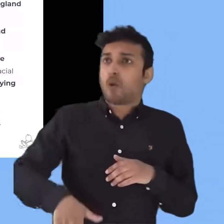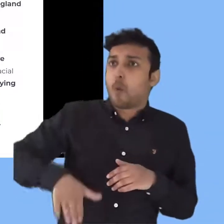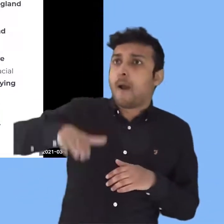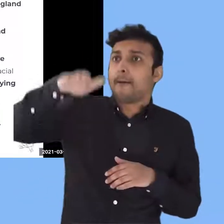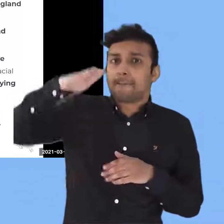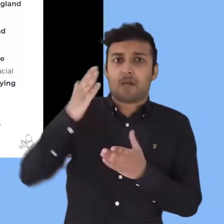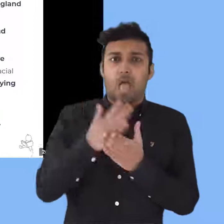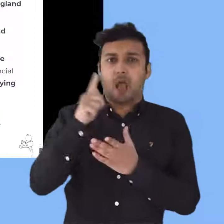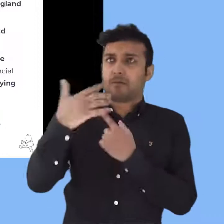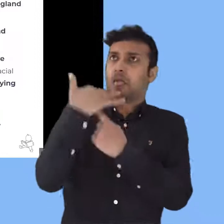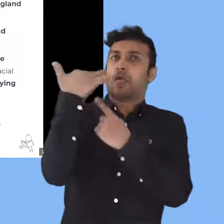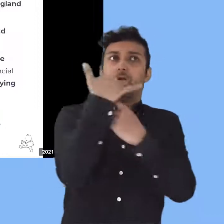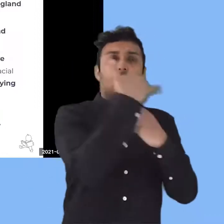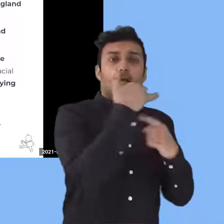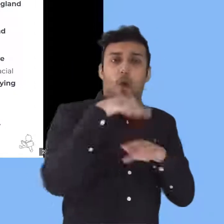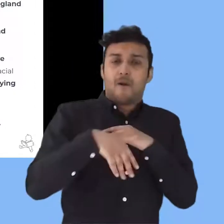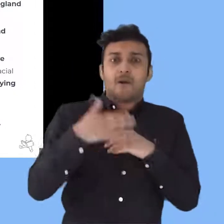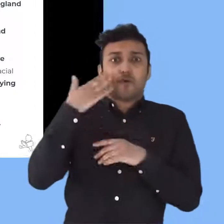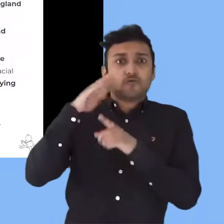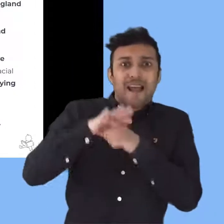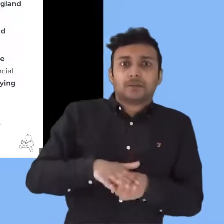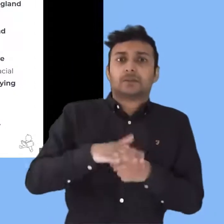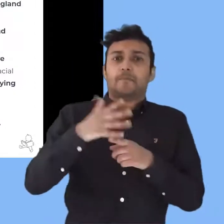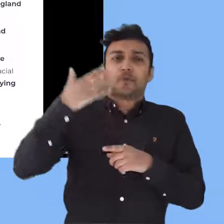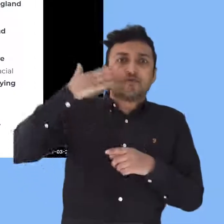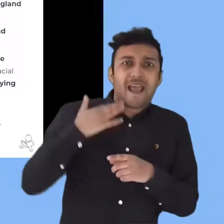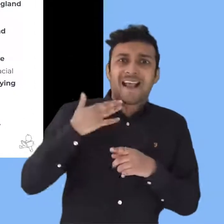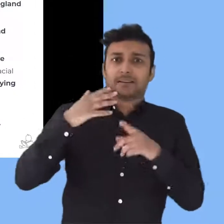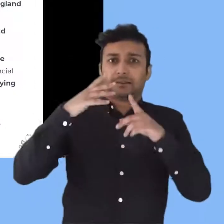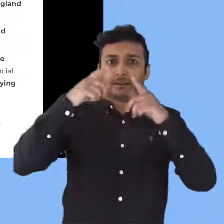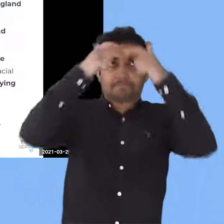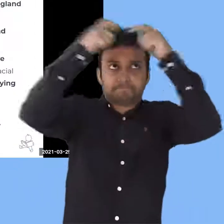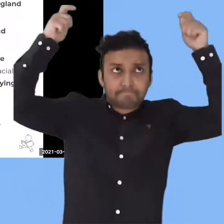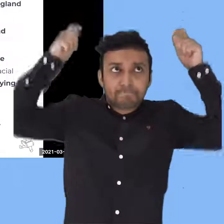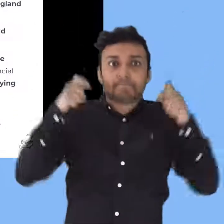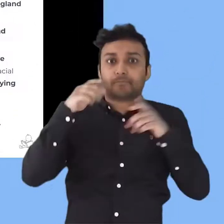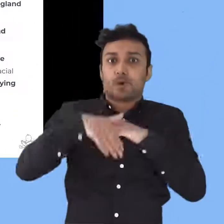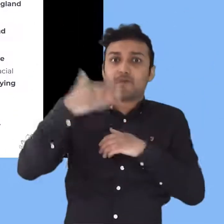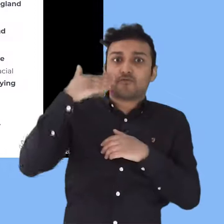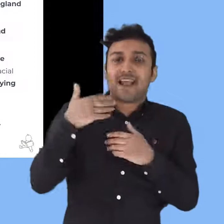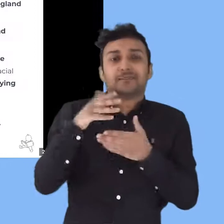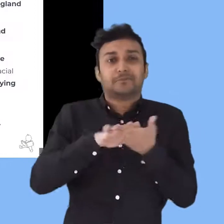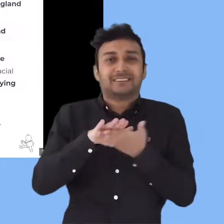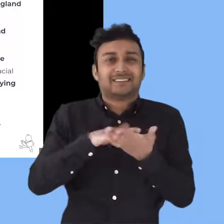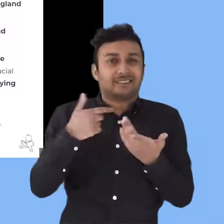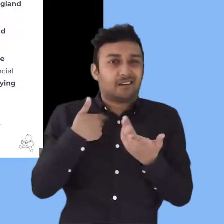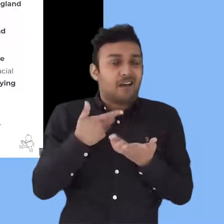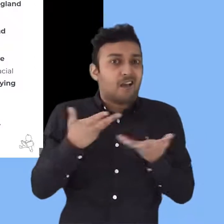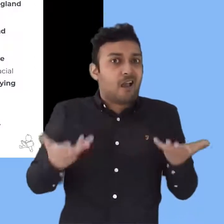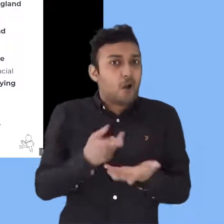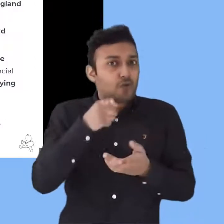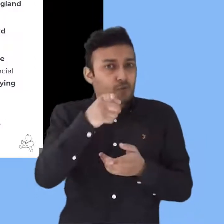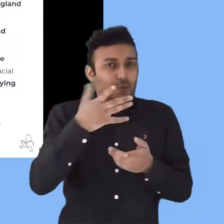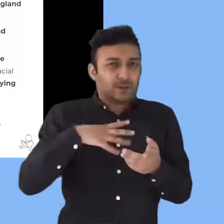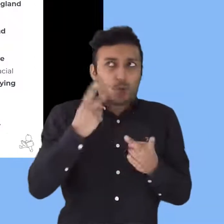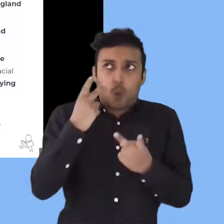think about quite a lot now. So I really encourage you to reflect back on your educational experiences and think about how race and racism has affected you, or